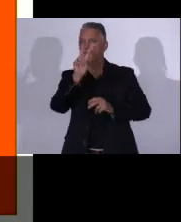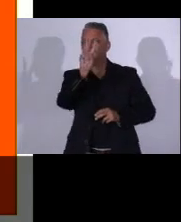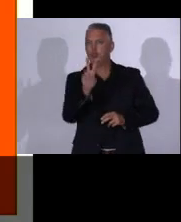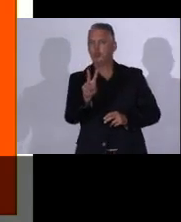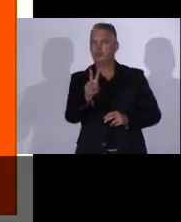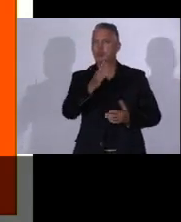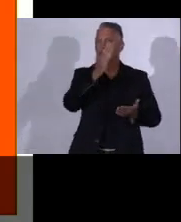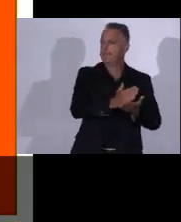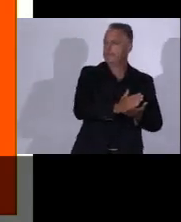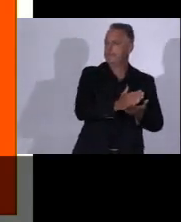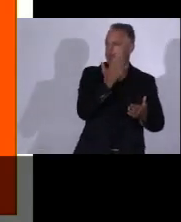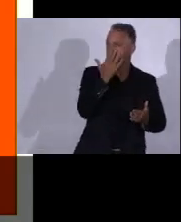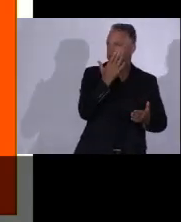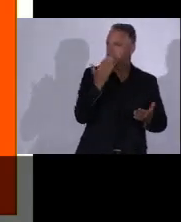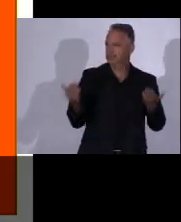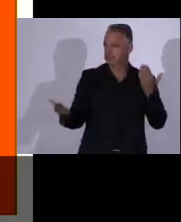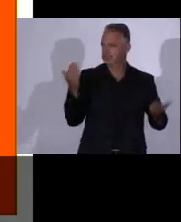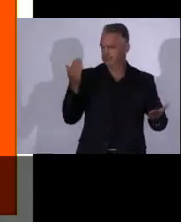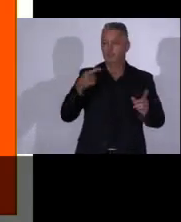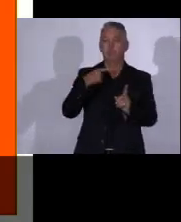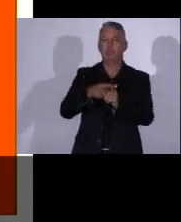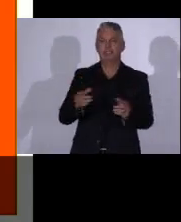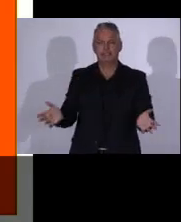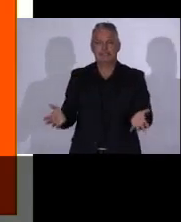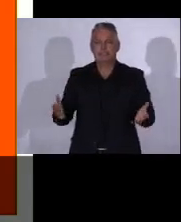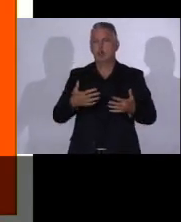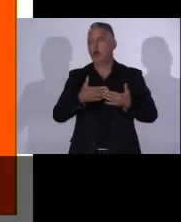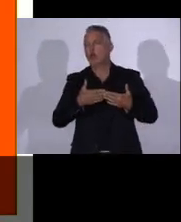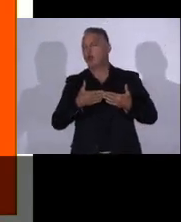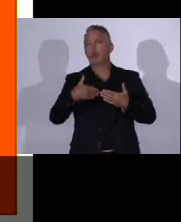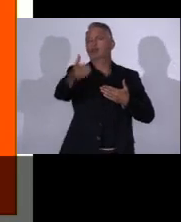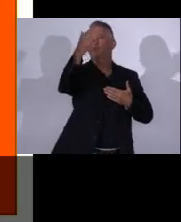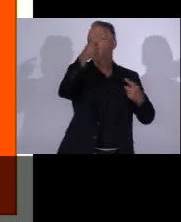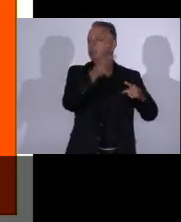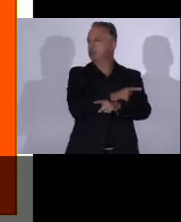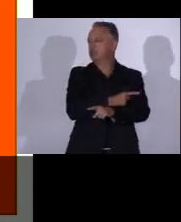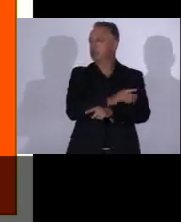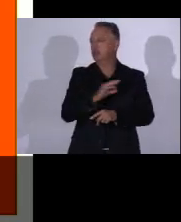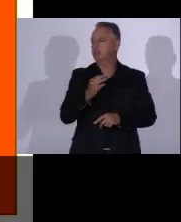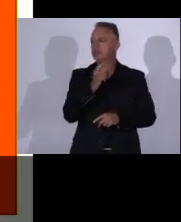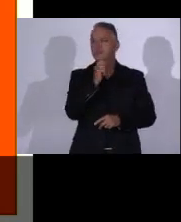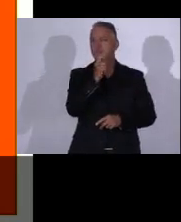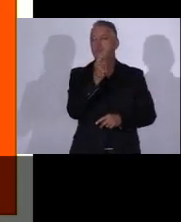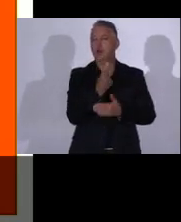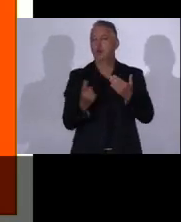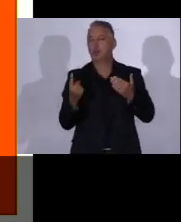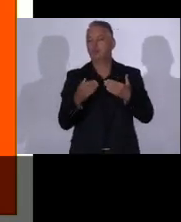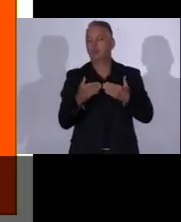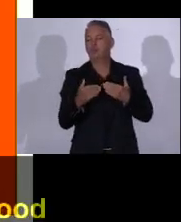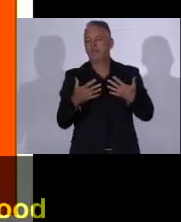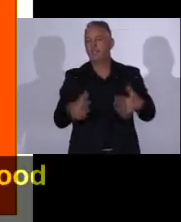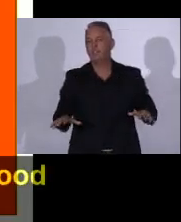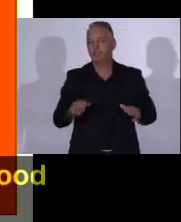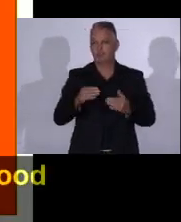endurance, and encourage long-term change. So it's no good just going and saying, actually, I need to change. We need to monitor folks as